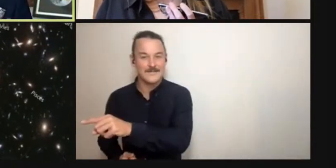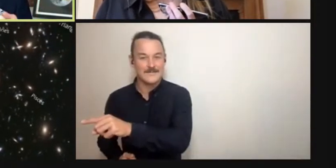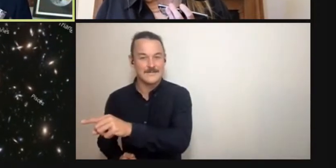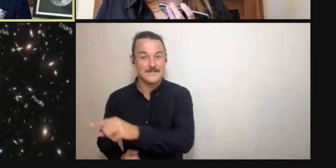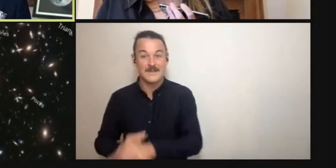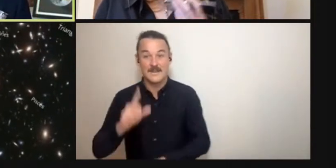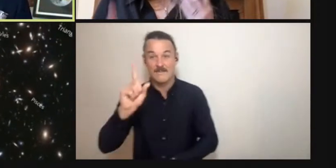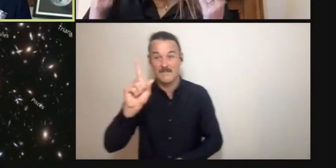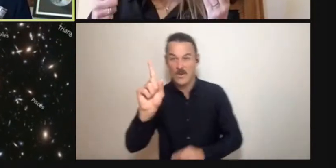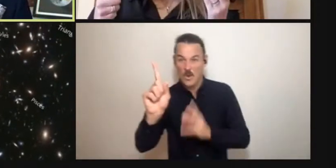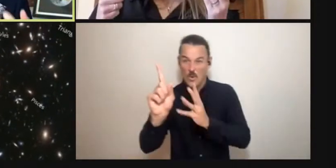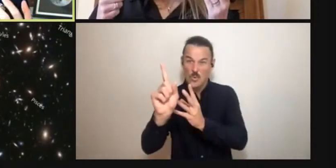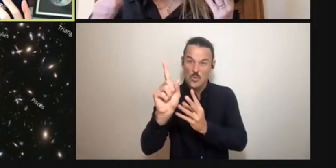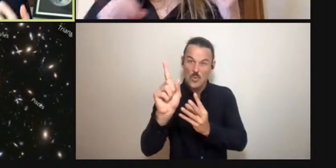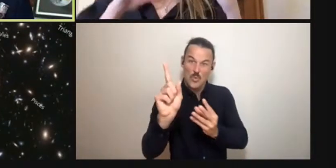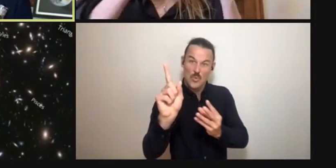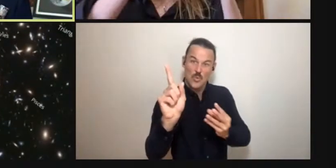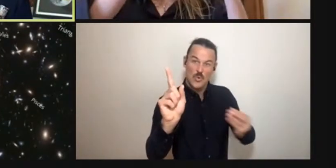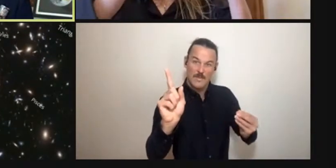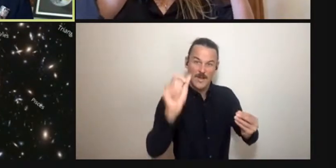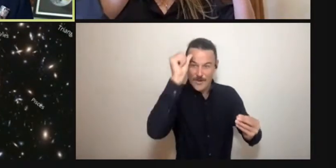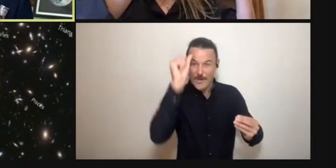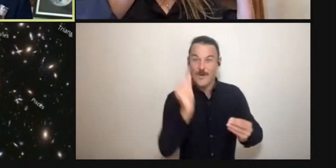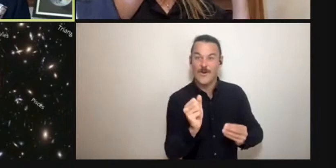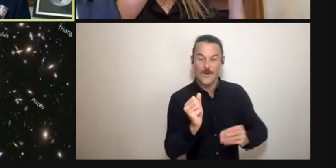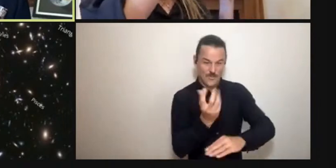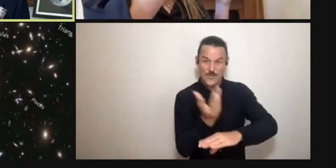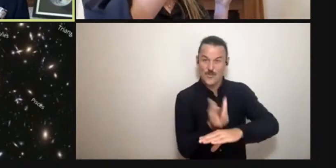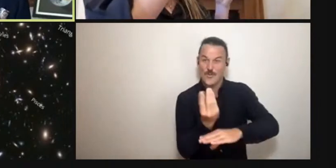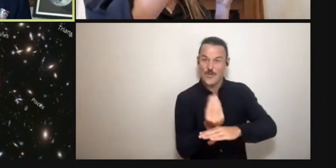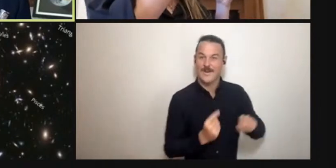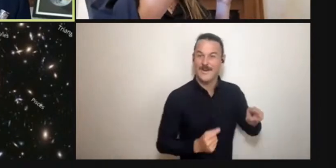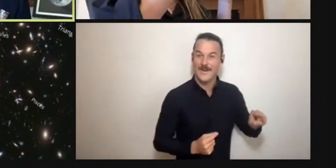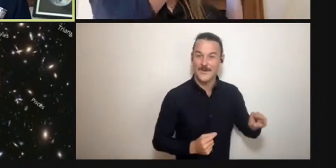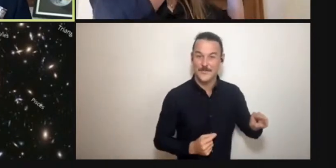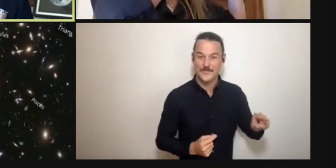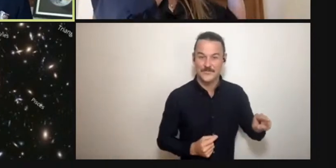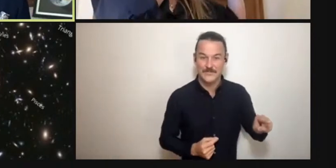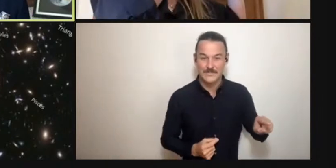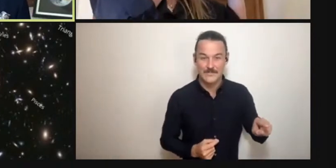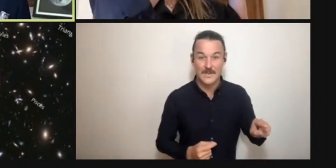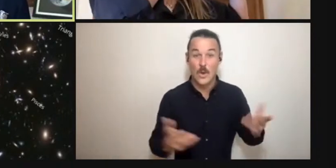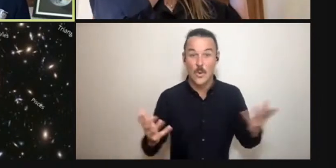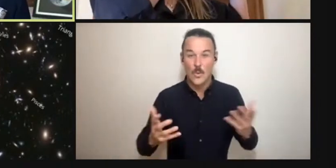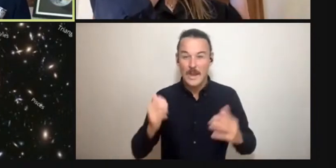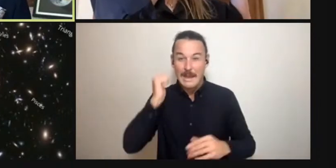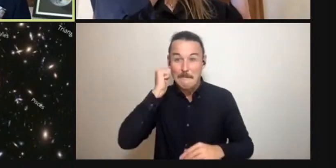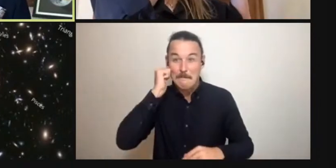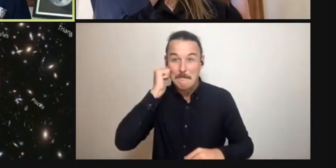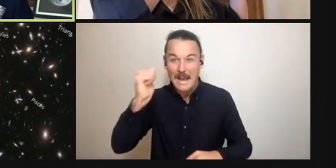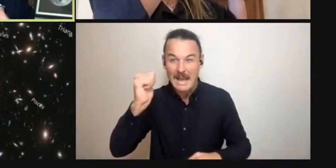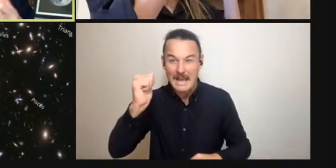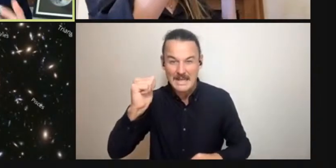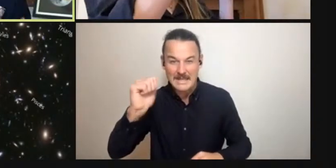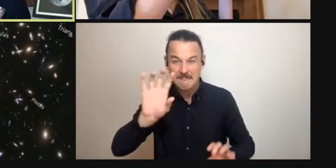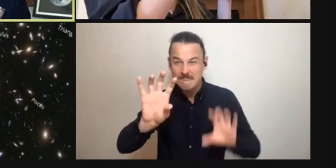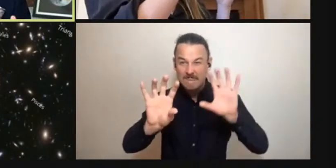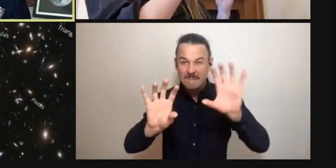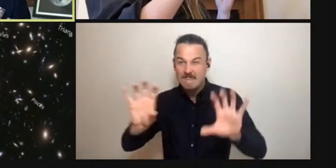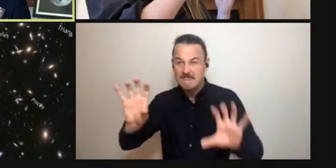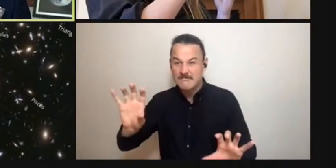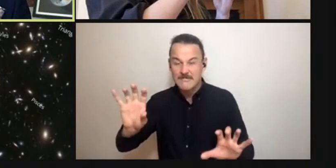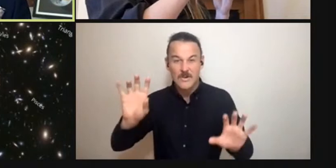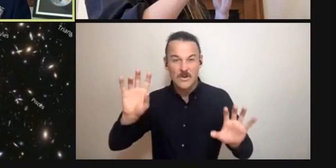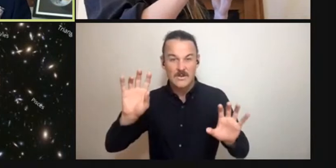dark matter. In fact, about 5 times more dark matter than every atom we can see combined